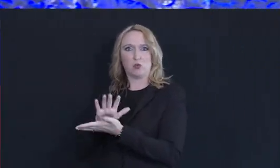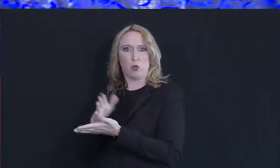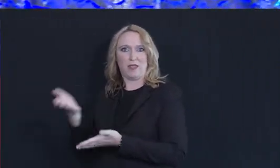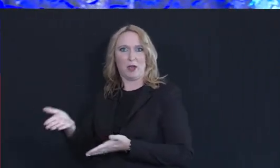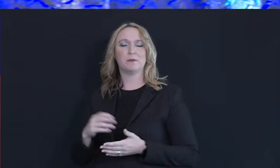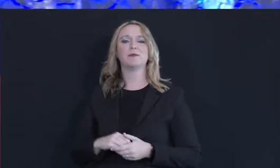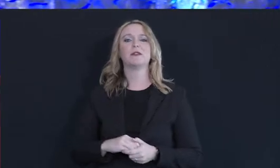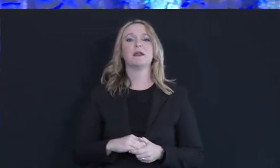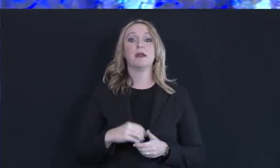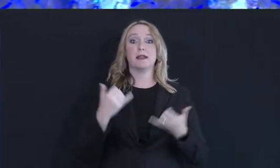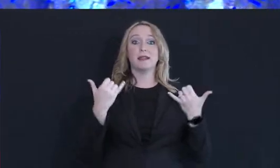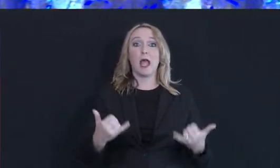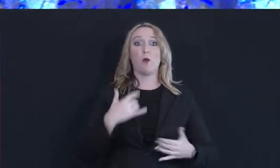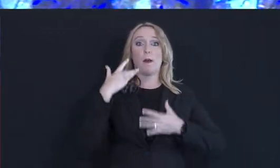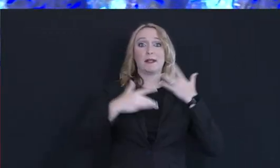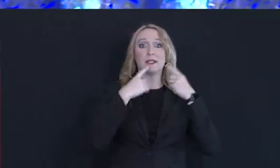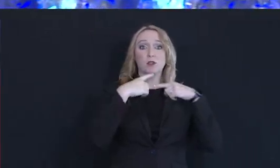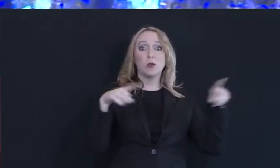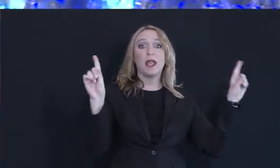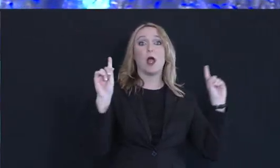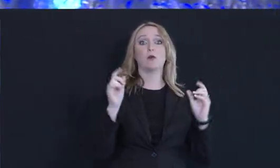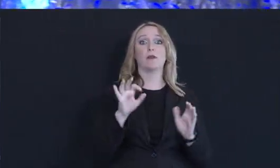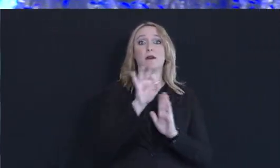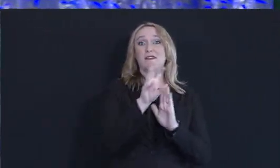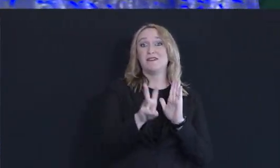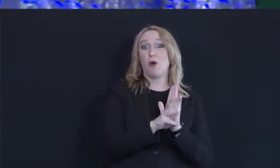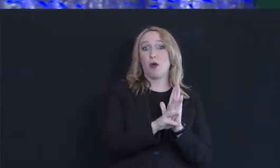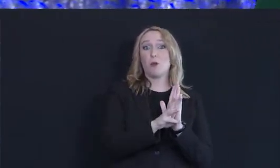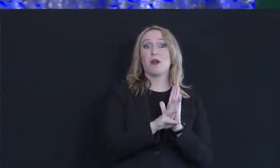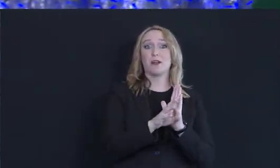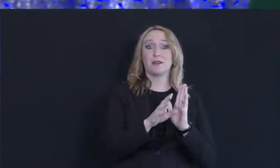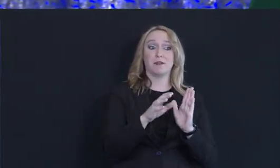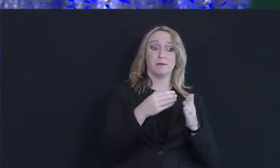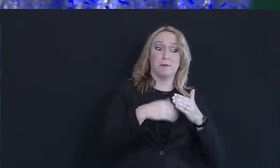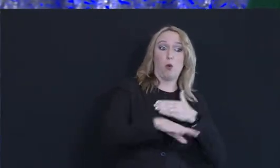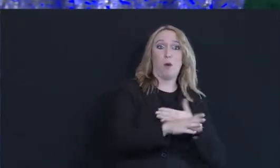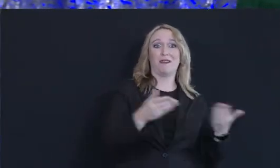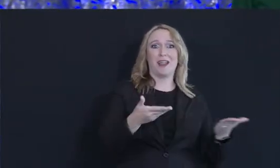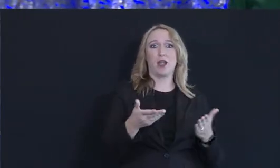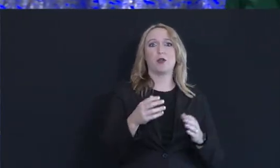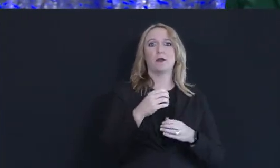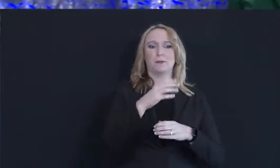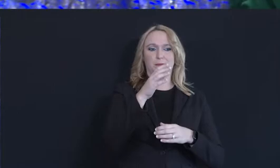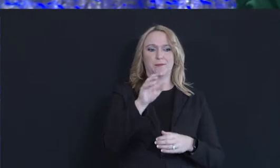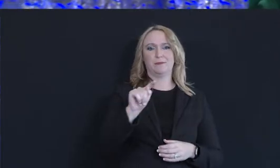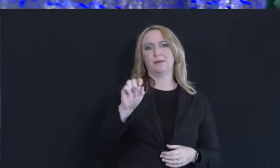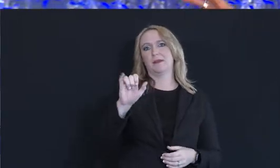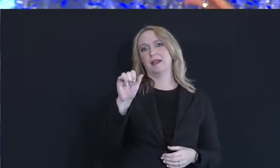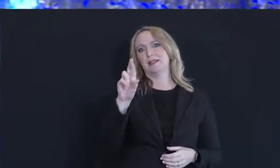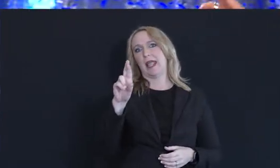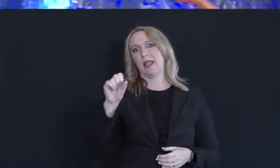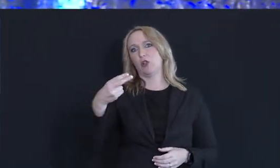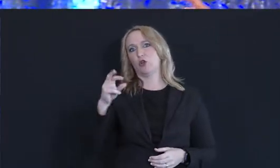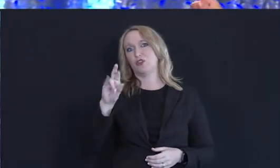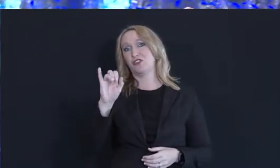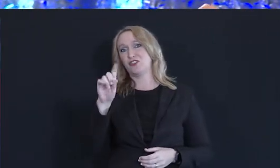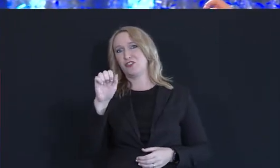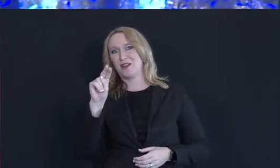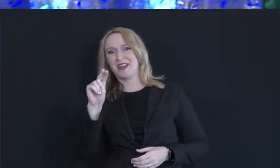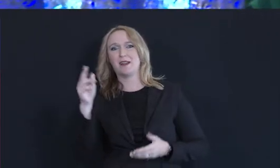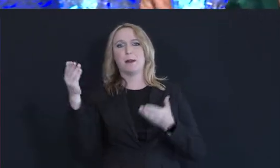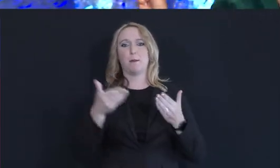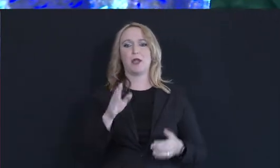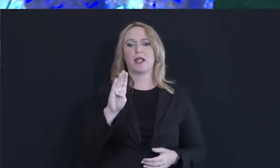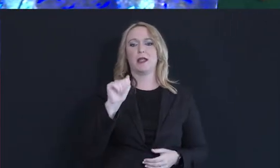today is that Fort Worth's own Taylor Sheridan the creator of Yellowstone in 1883 is bringing the bass Reeves